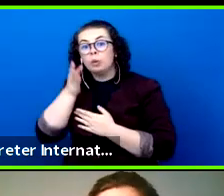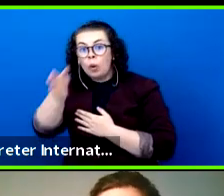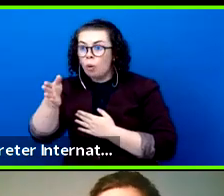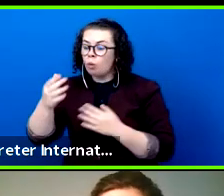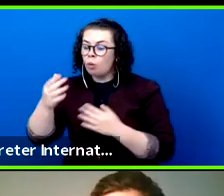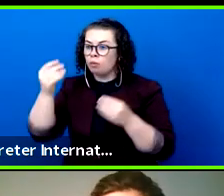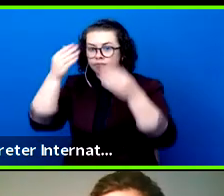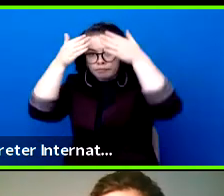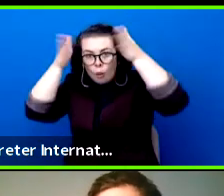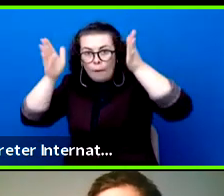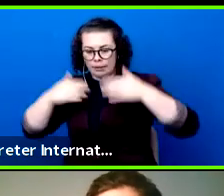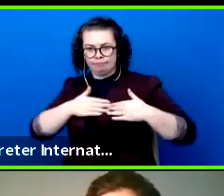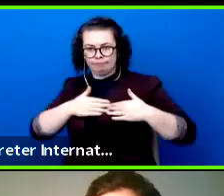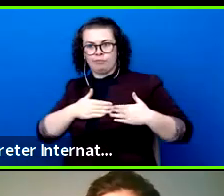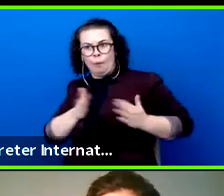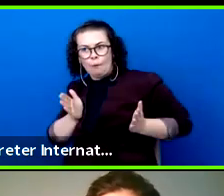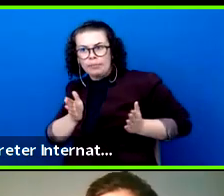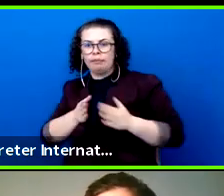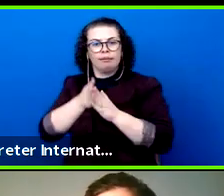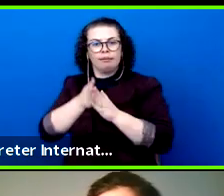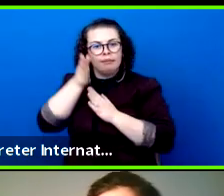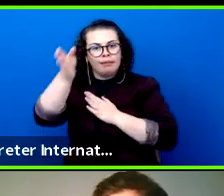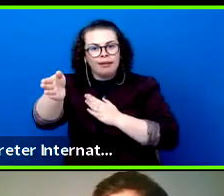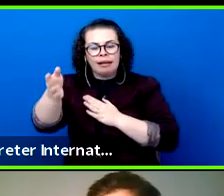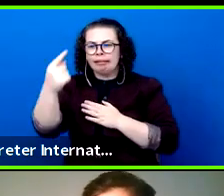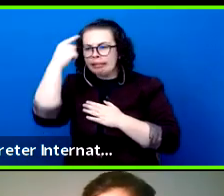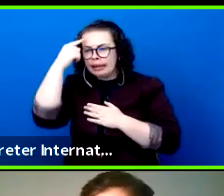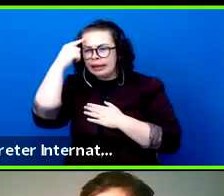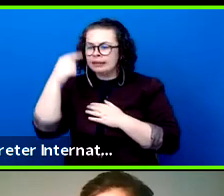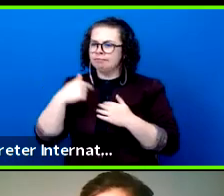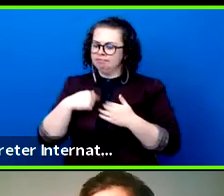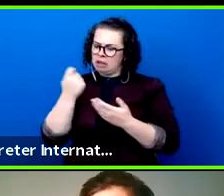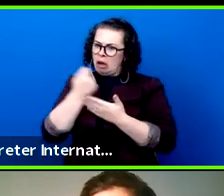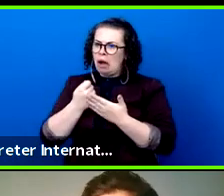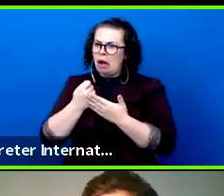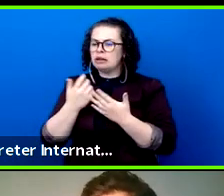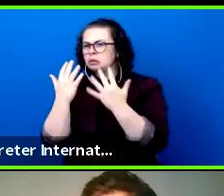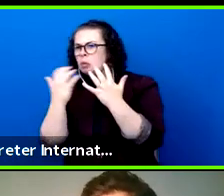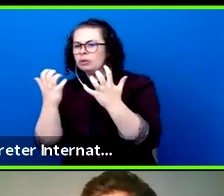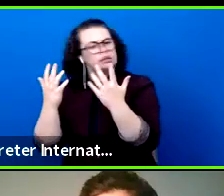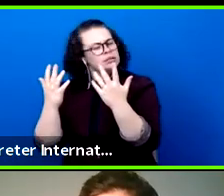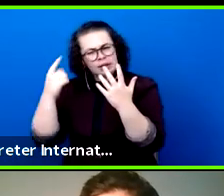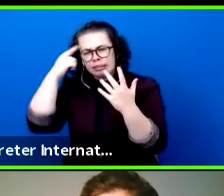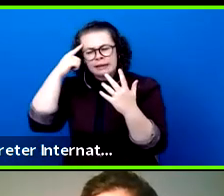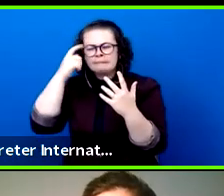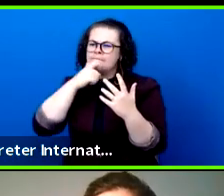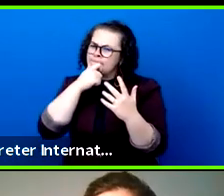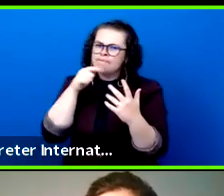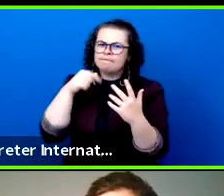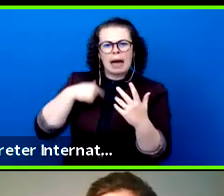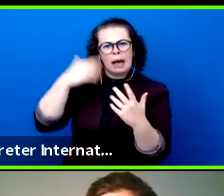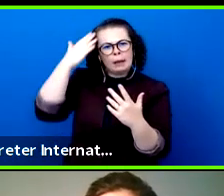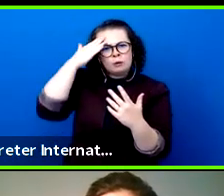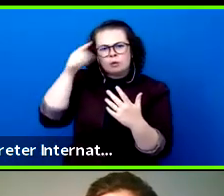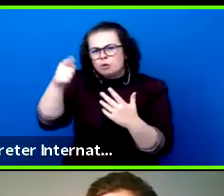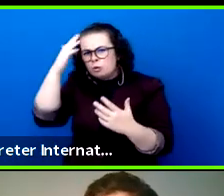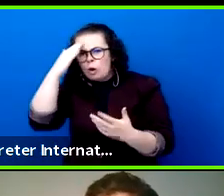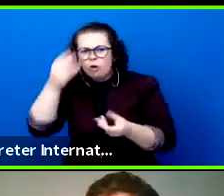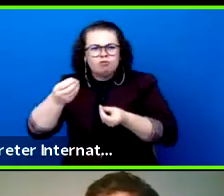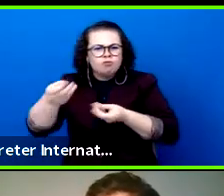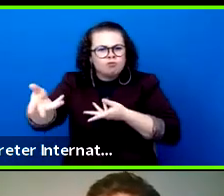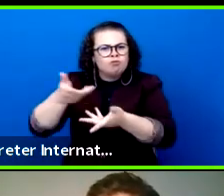also rethinking our whole concept of who is the artist, who is the audience, what can we learn from each other, and truly make